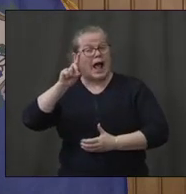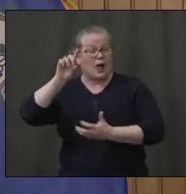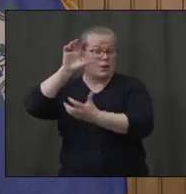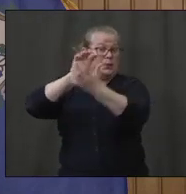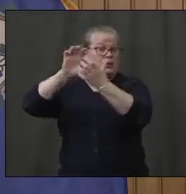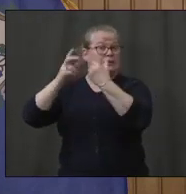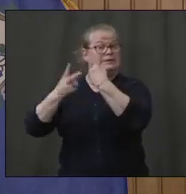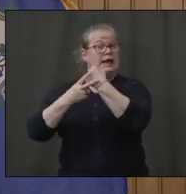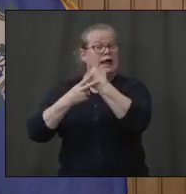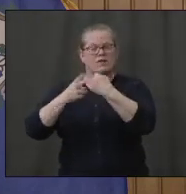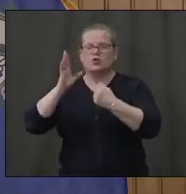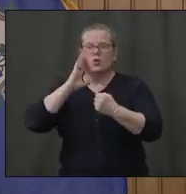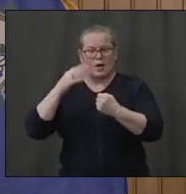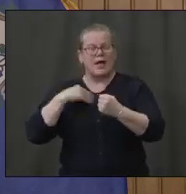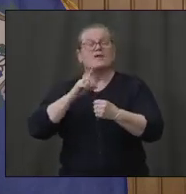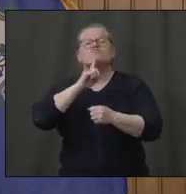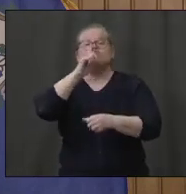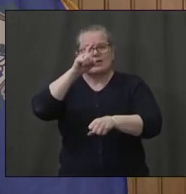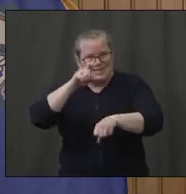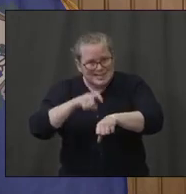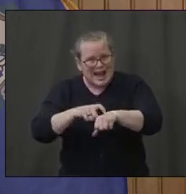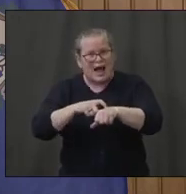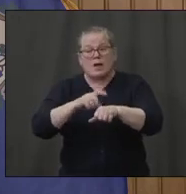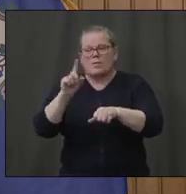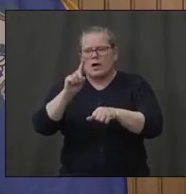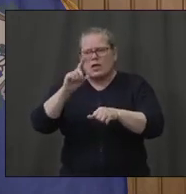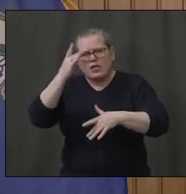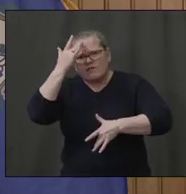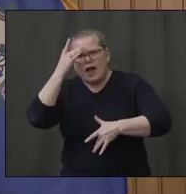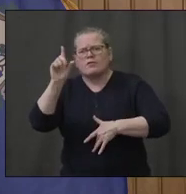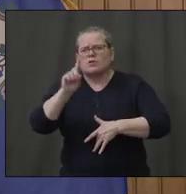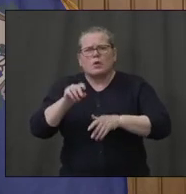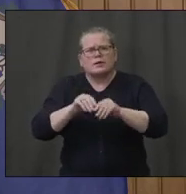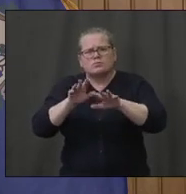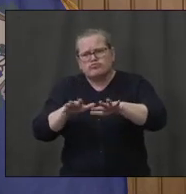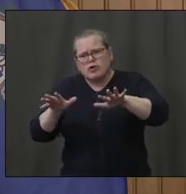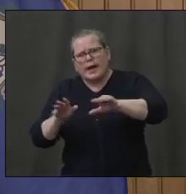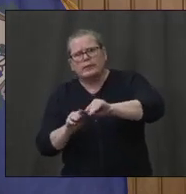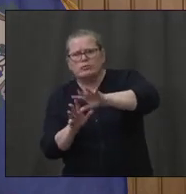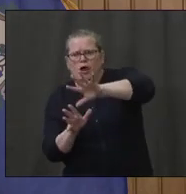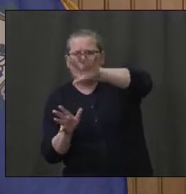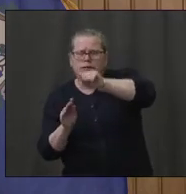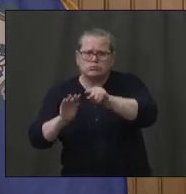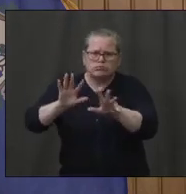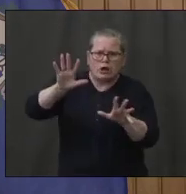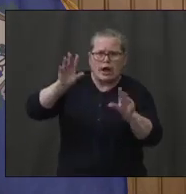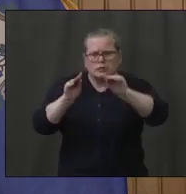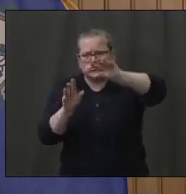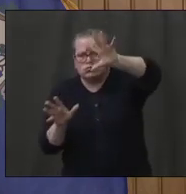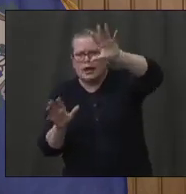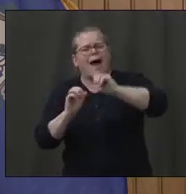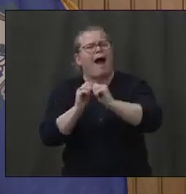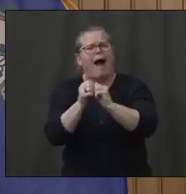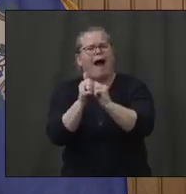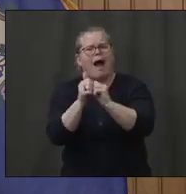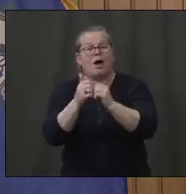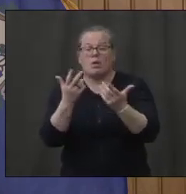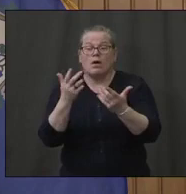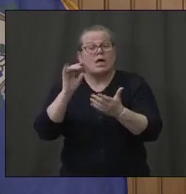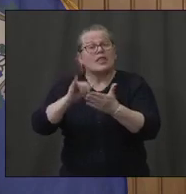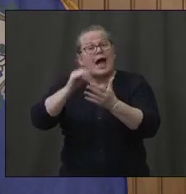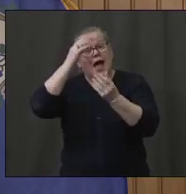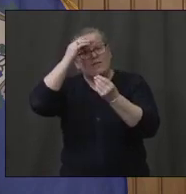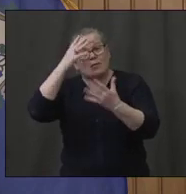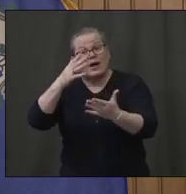going, where it left, and maybe where it's coming back in September or October. So this information is not going to have a 5-day lag. It's going to